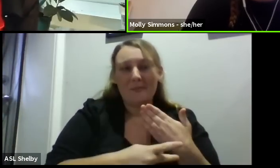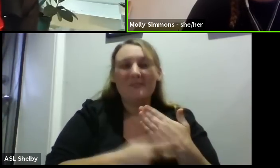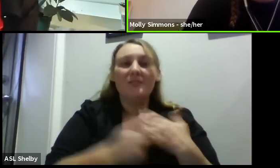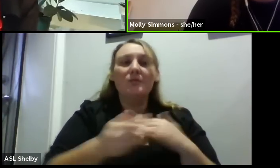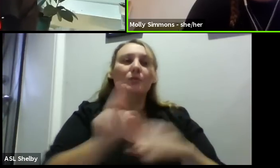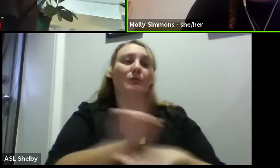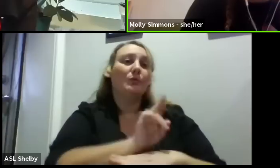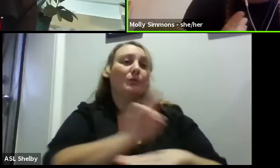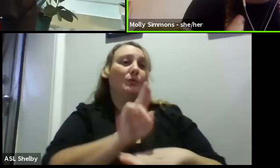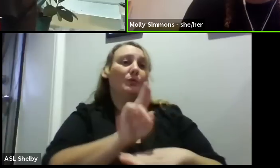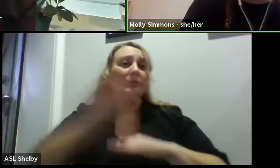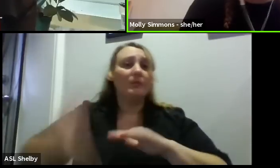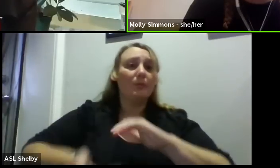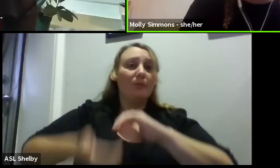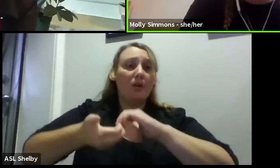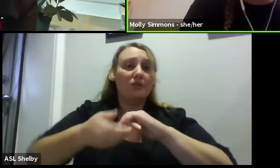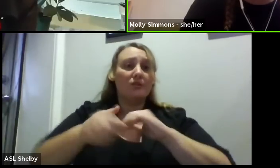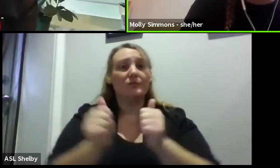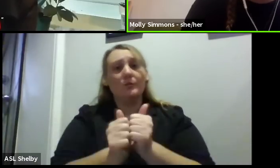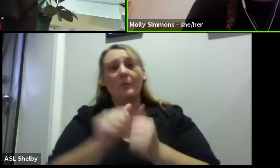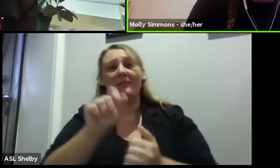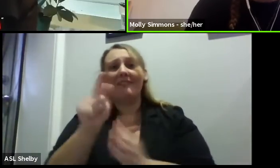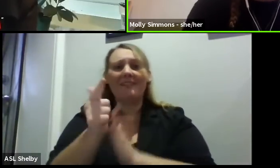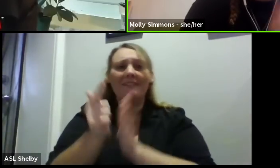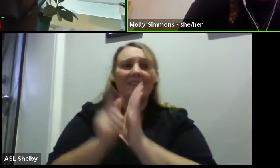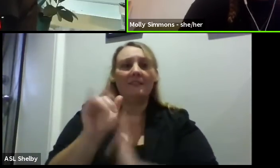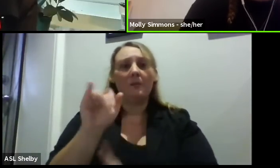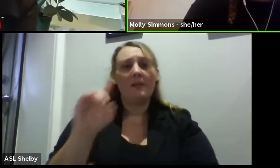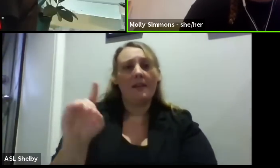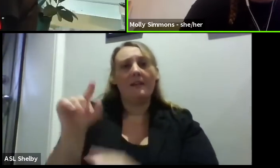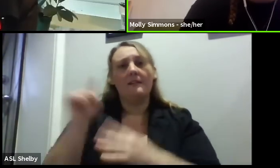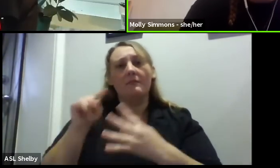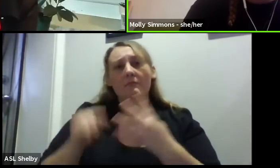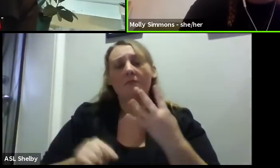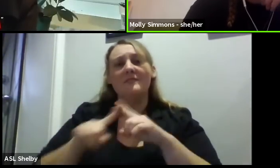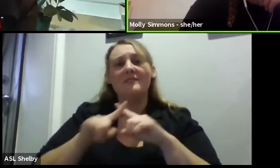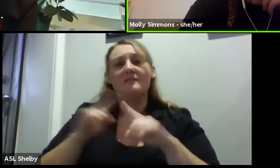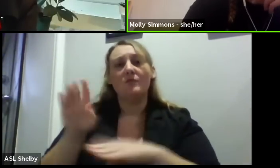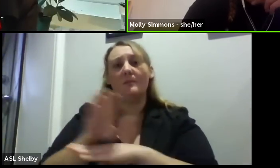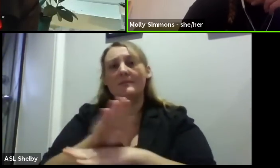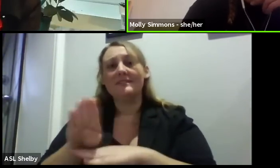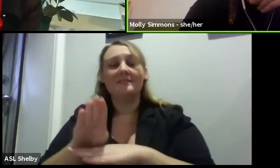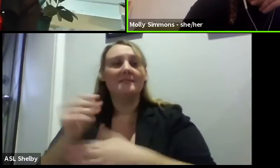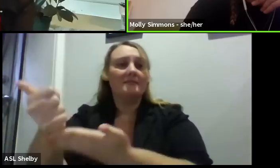strings attached cash to create a deeper impact for our siblings and friends.